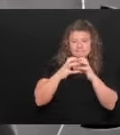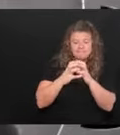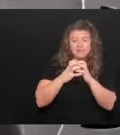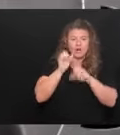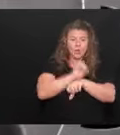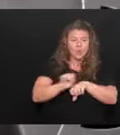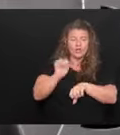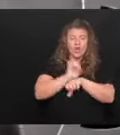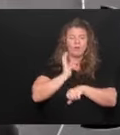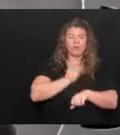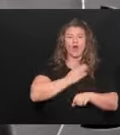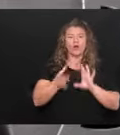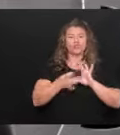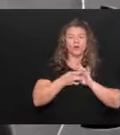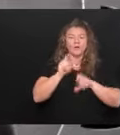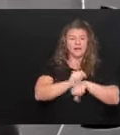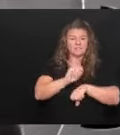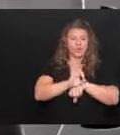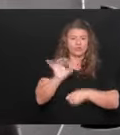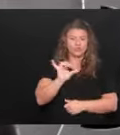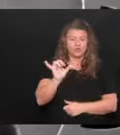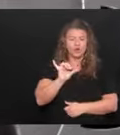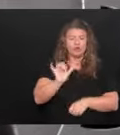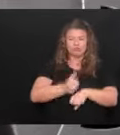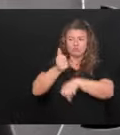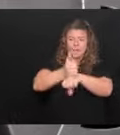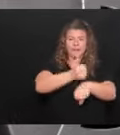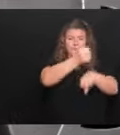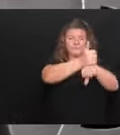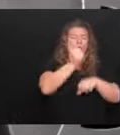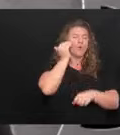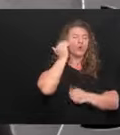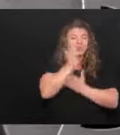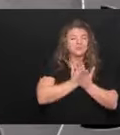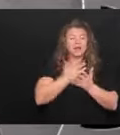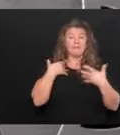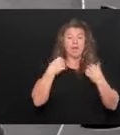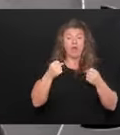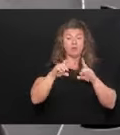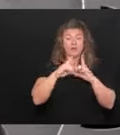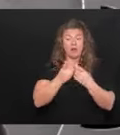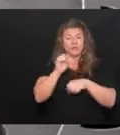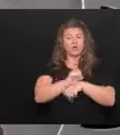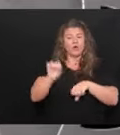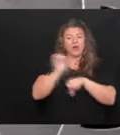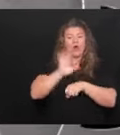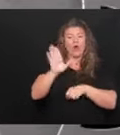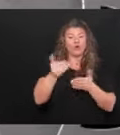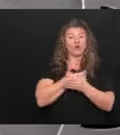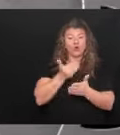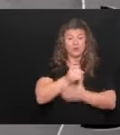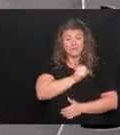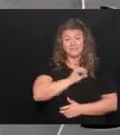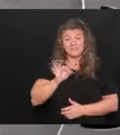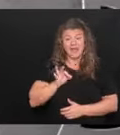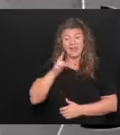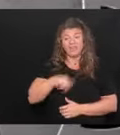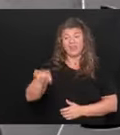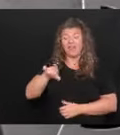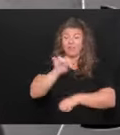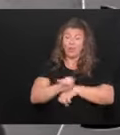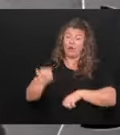joint interagency task force to set those up. We do know some health departments are working on restaffing. They've been working really hard